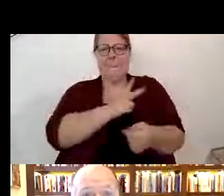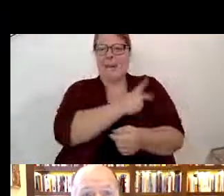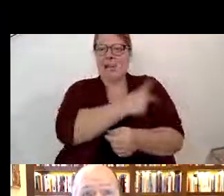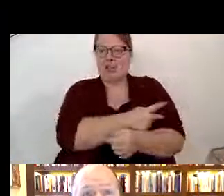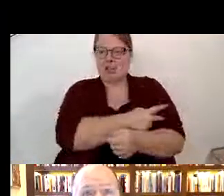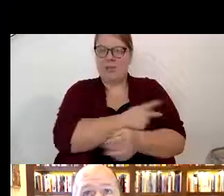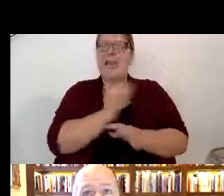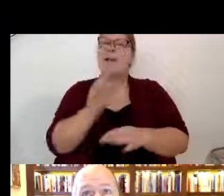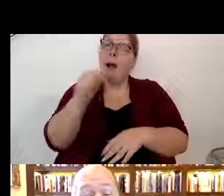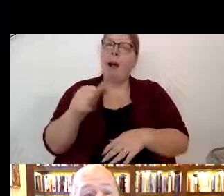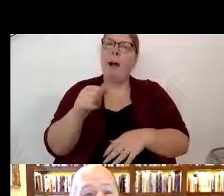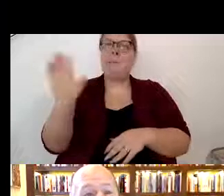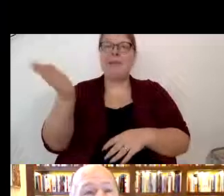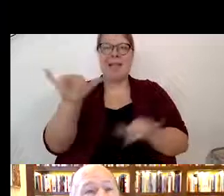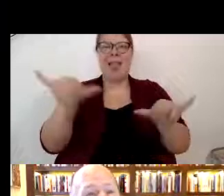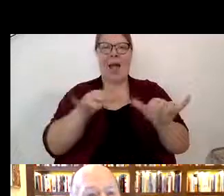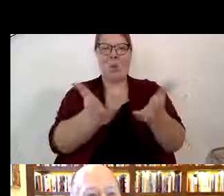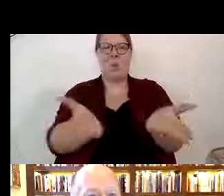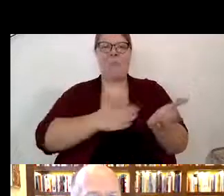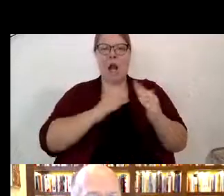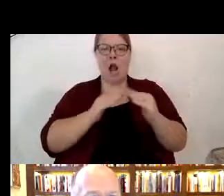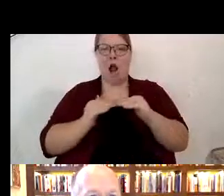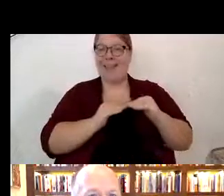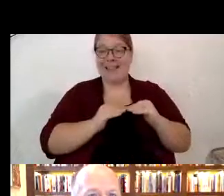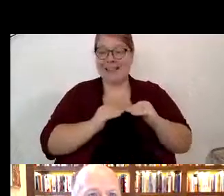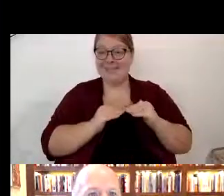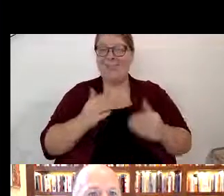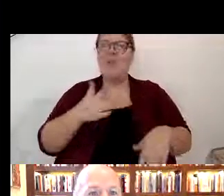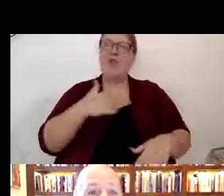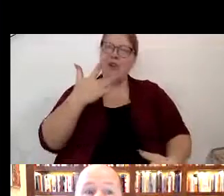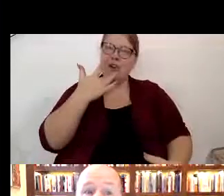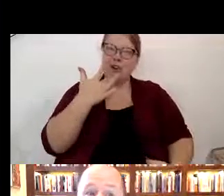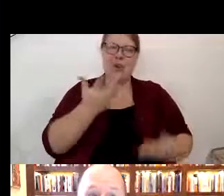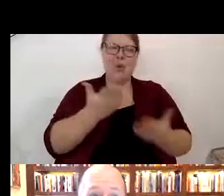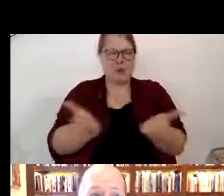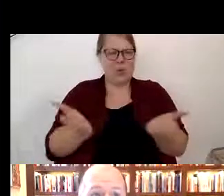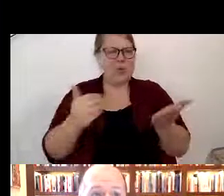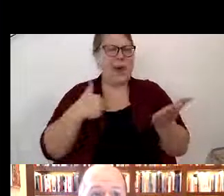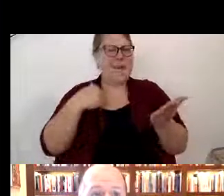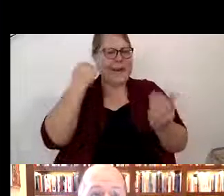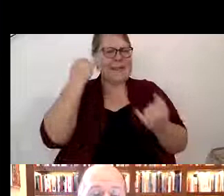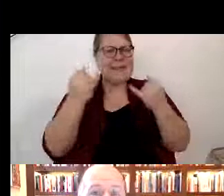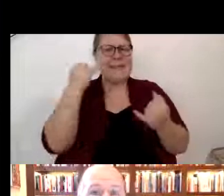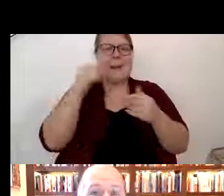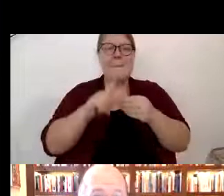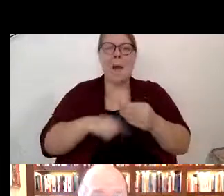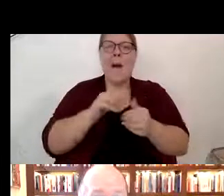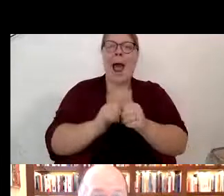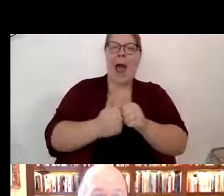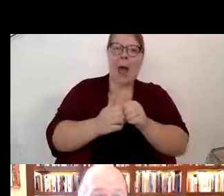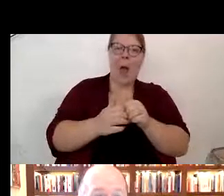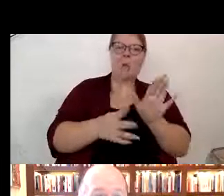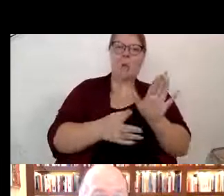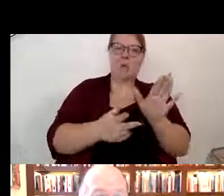colleagues, so that you can get some ideas about how to present mindfulness to